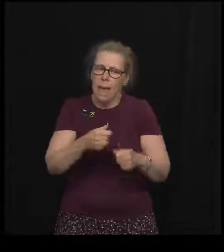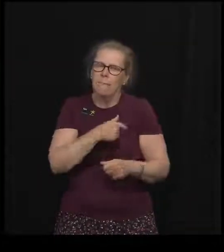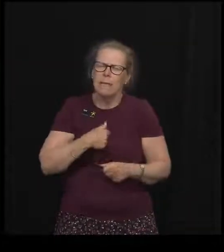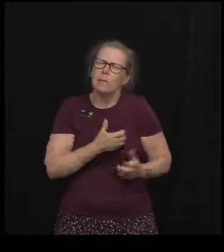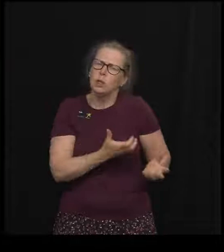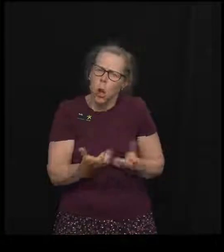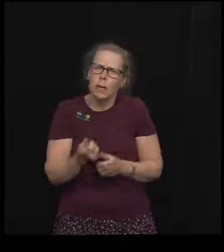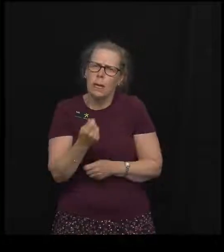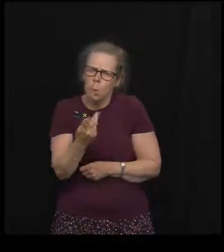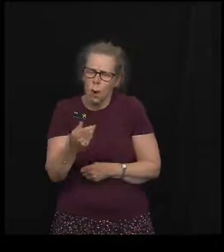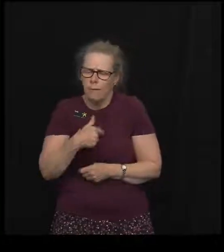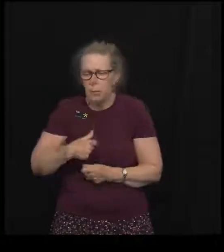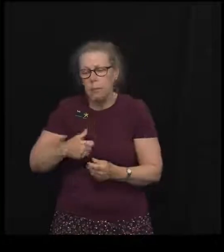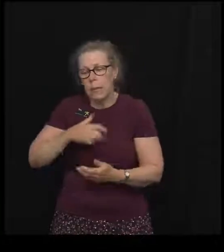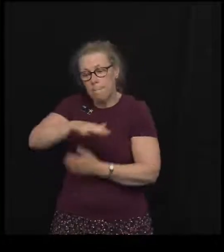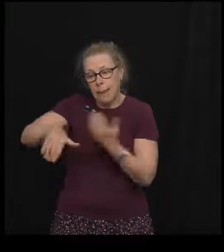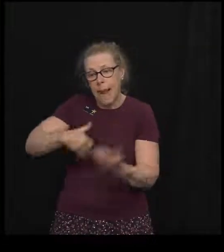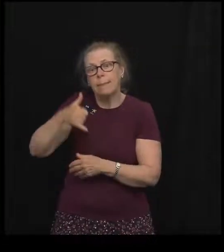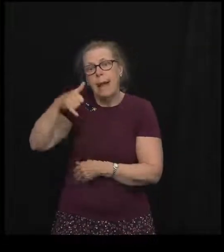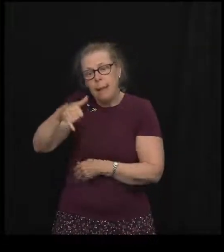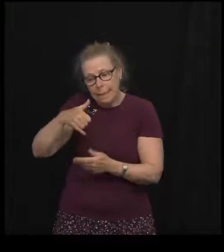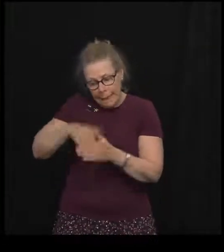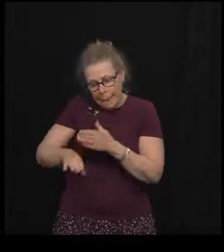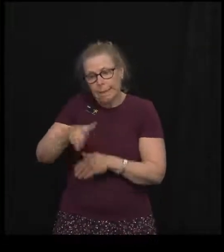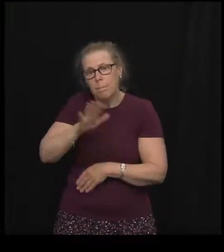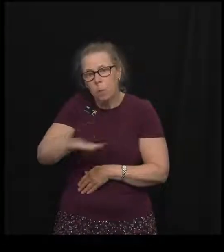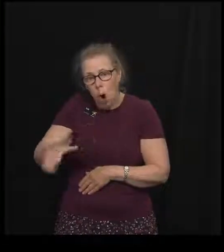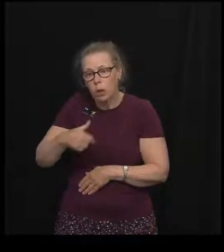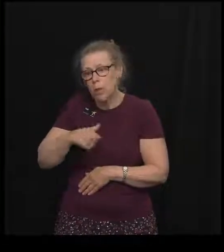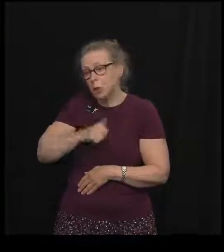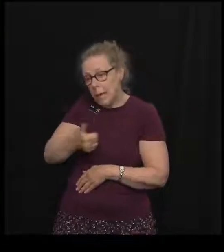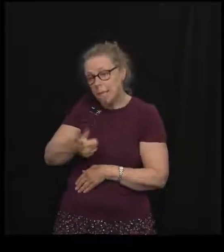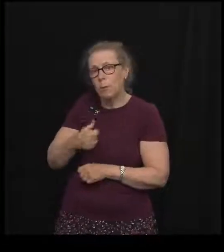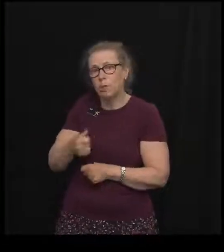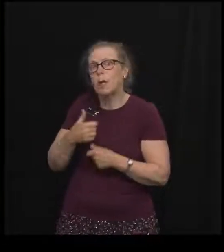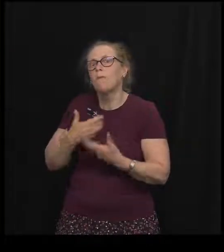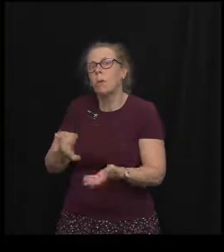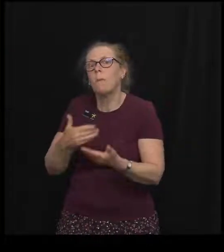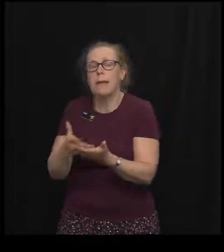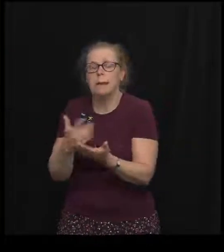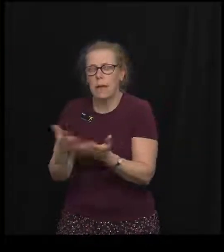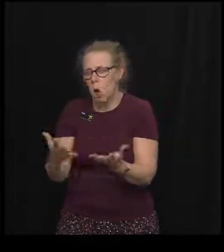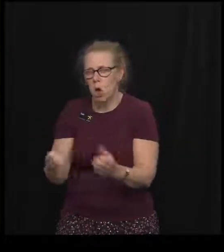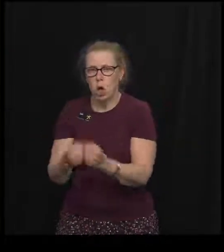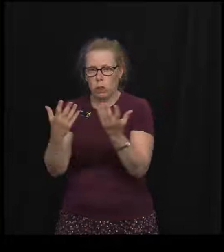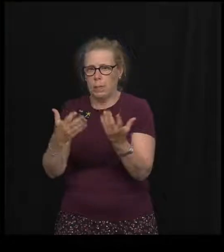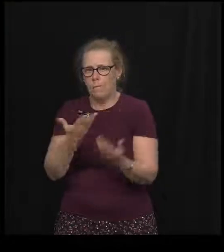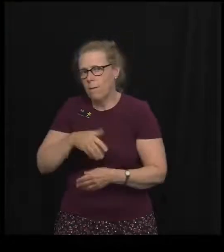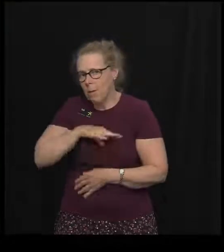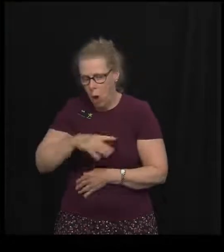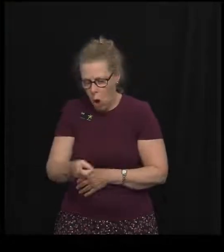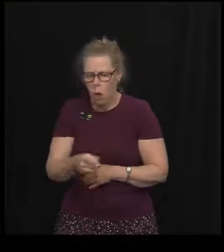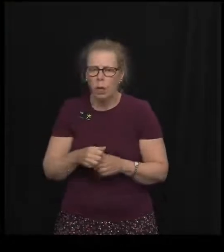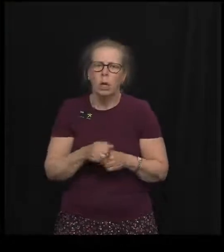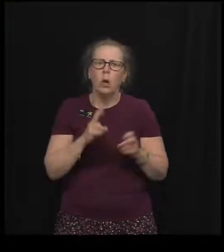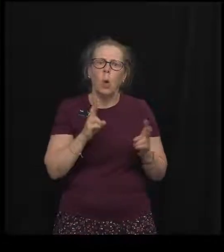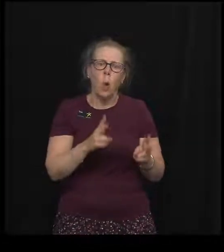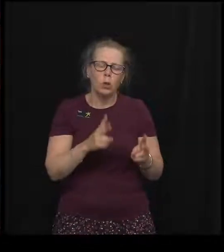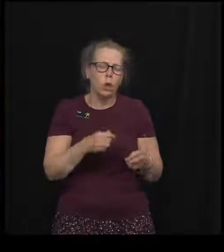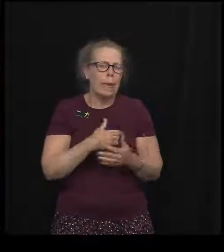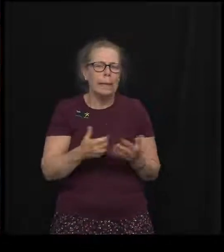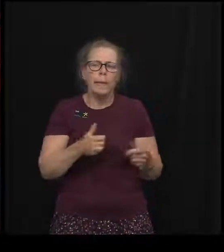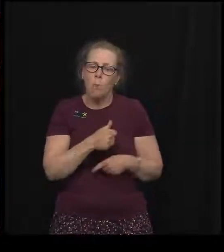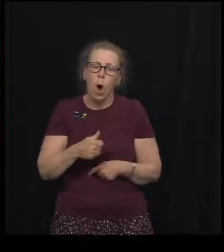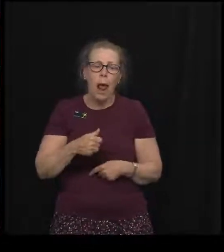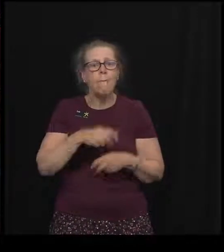thing. The integration, like you told, this is something that has to be done in many sectors, not the usual suspects,